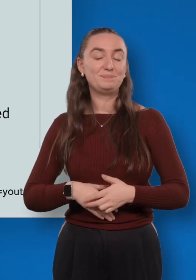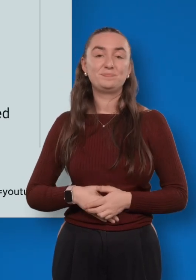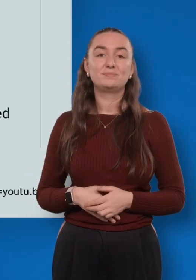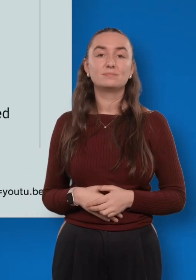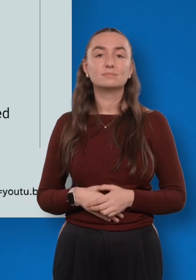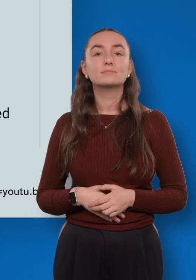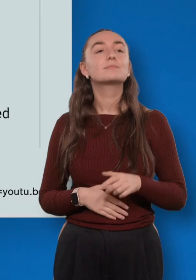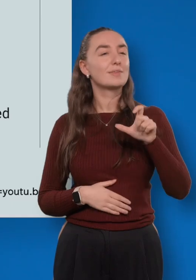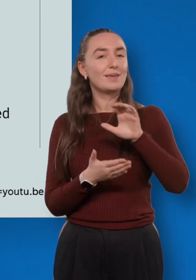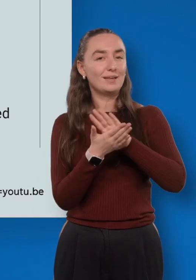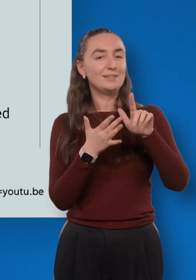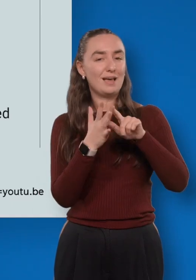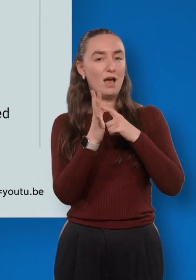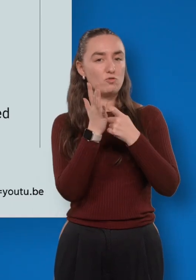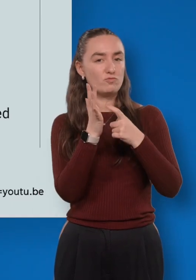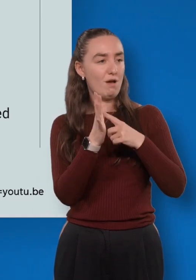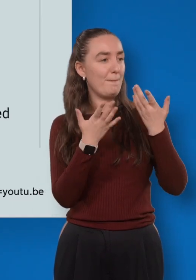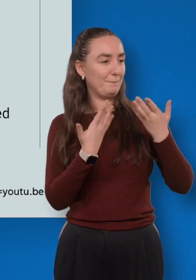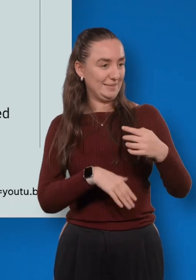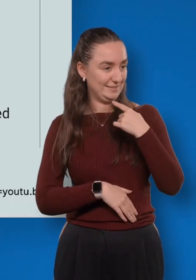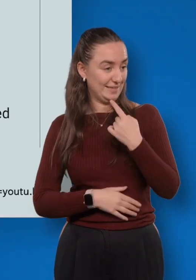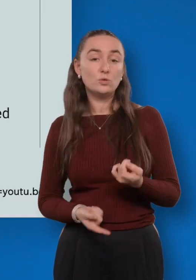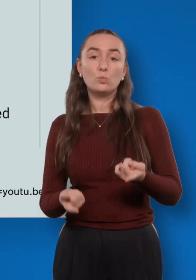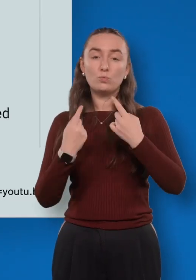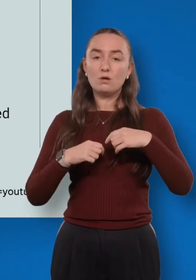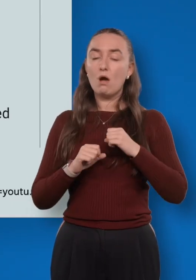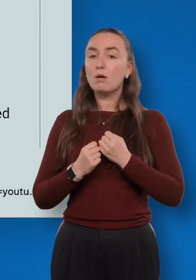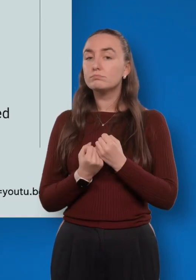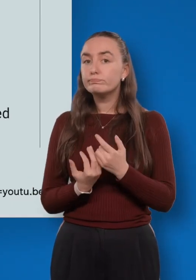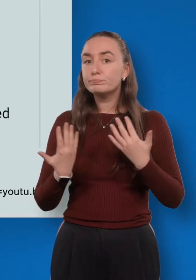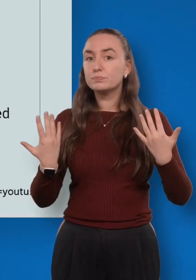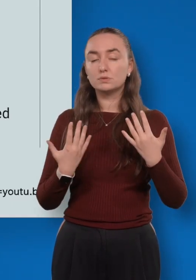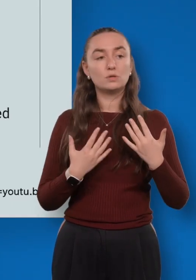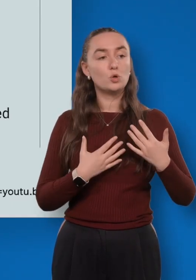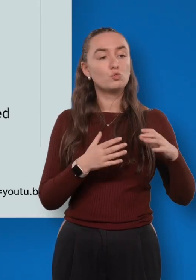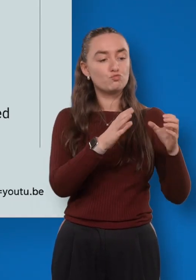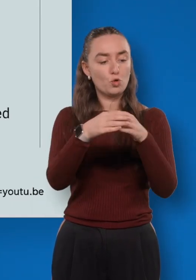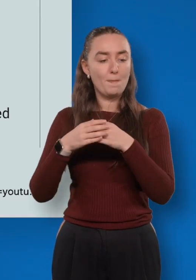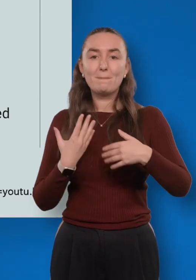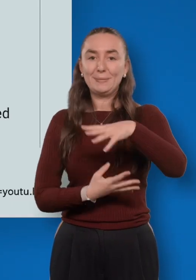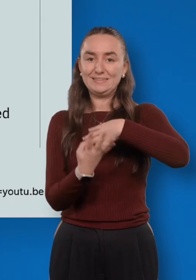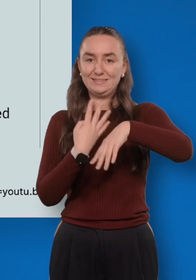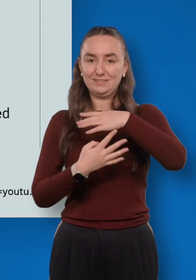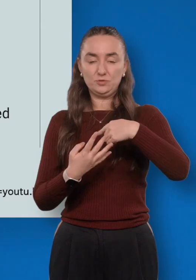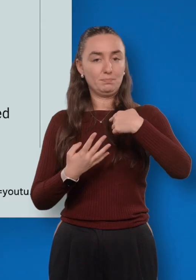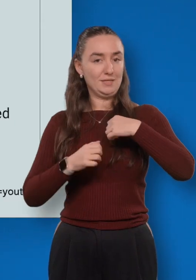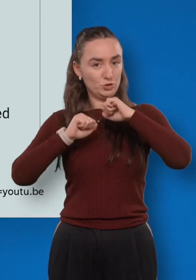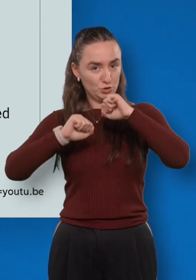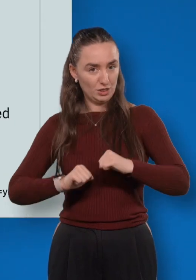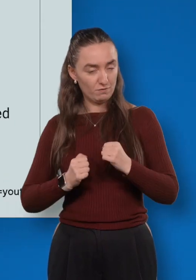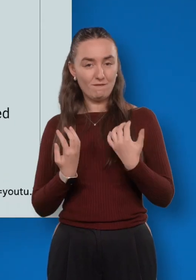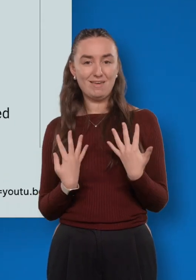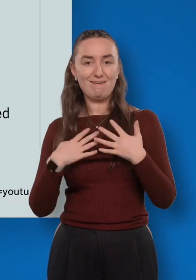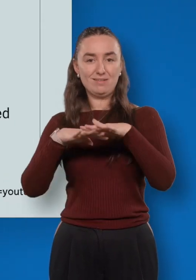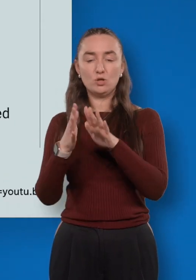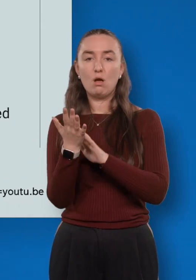said, we are a multidisciplinary group. We are a mixed group. And so my background, I'm a chair of intercultural communication. And